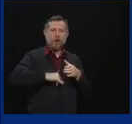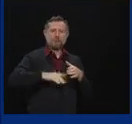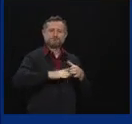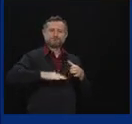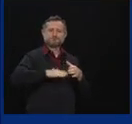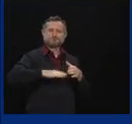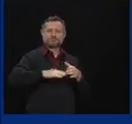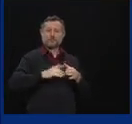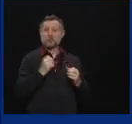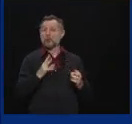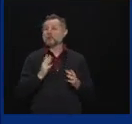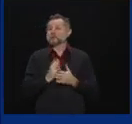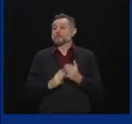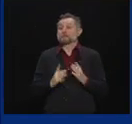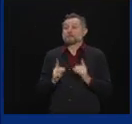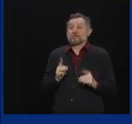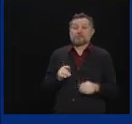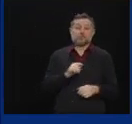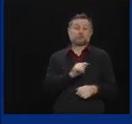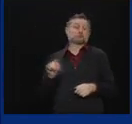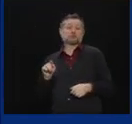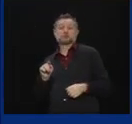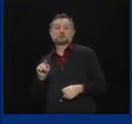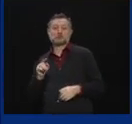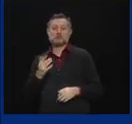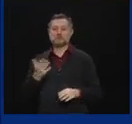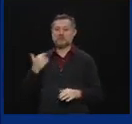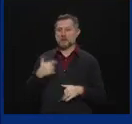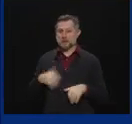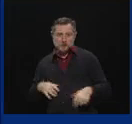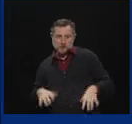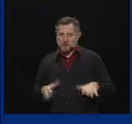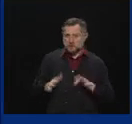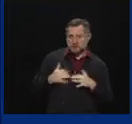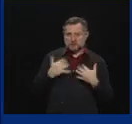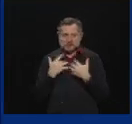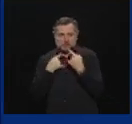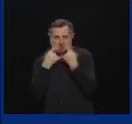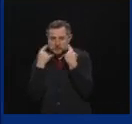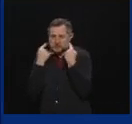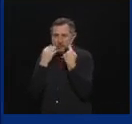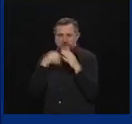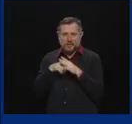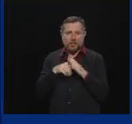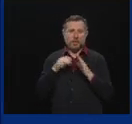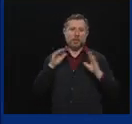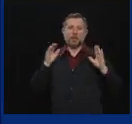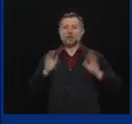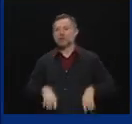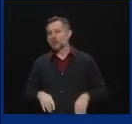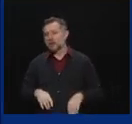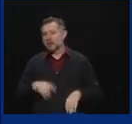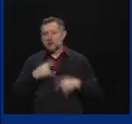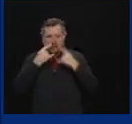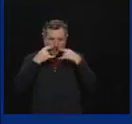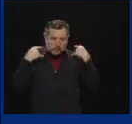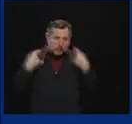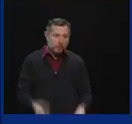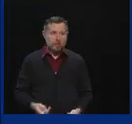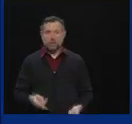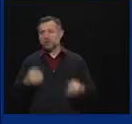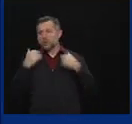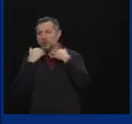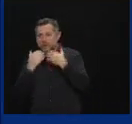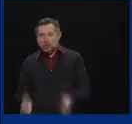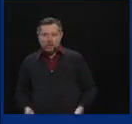complacent and more casual. There was a time a year ago when you gathered with family, you had a mask on indoors. People were following those protocols. They were being smart